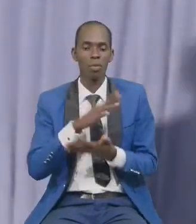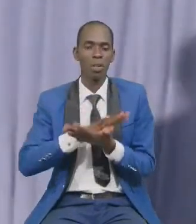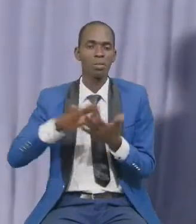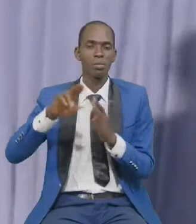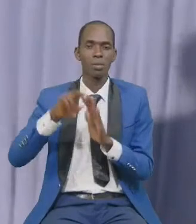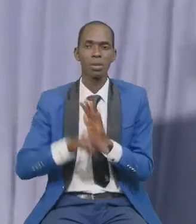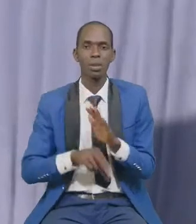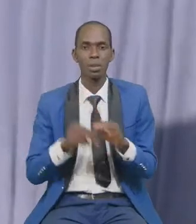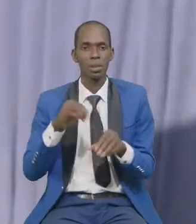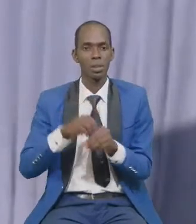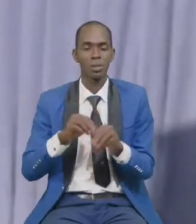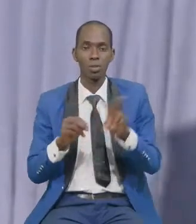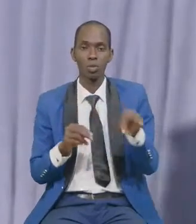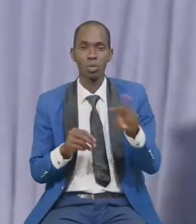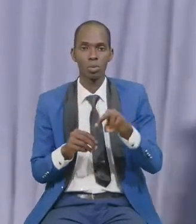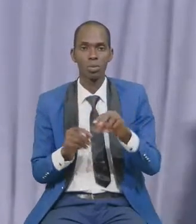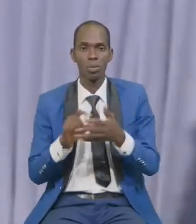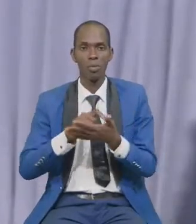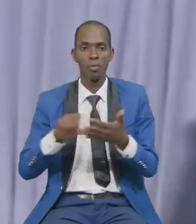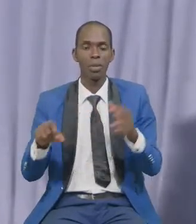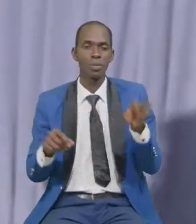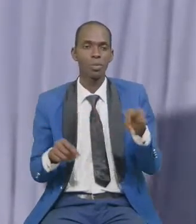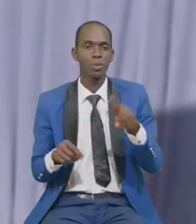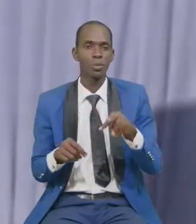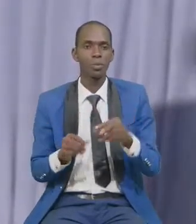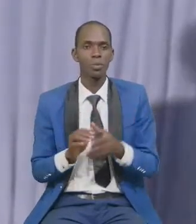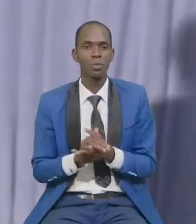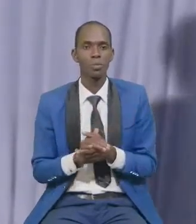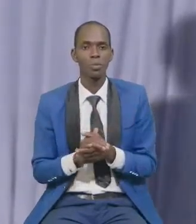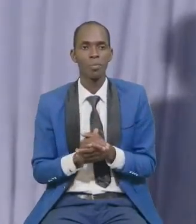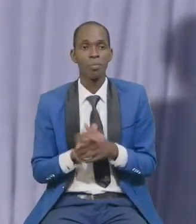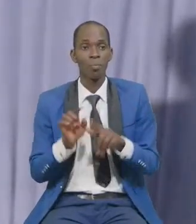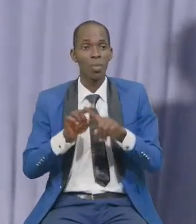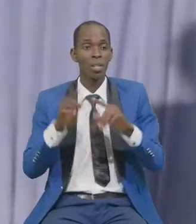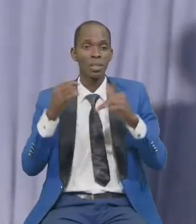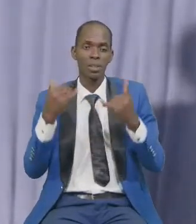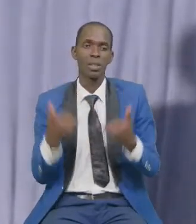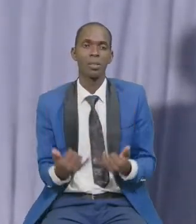Look at verse 22. In verse 22,